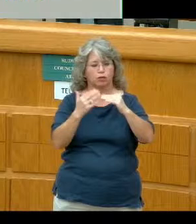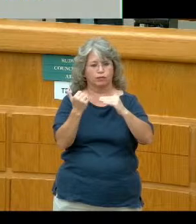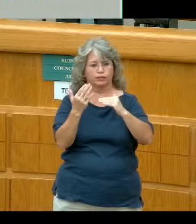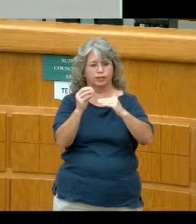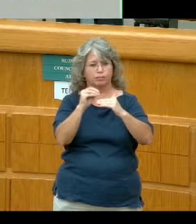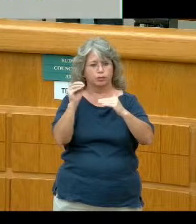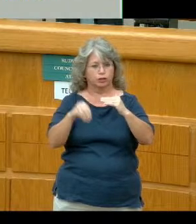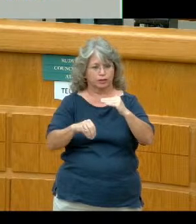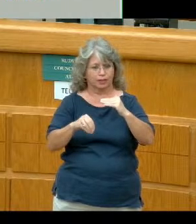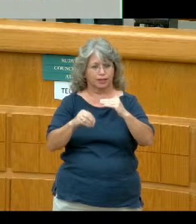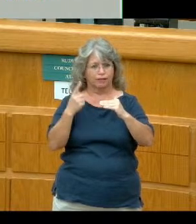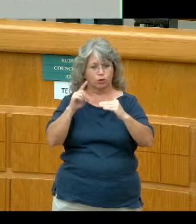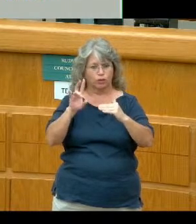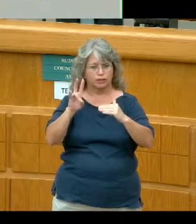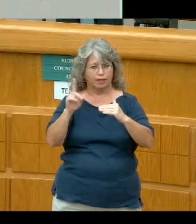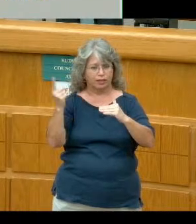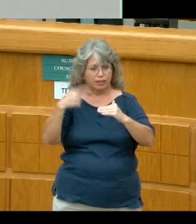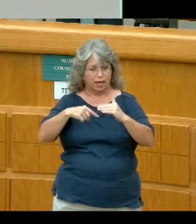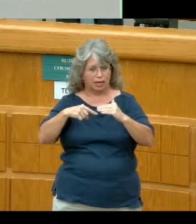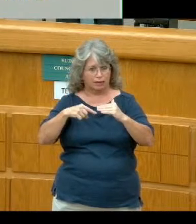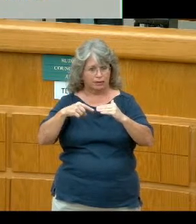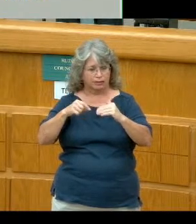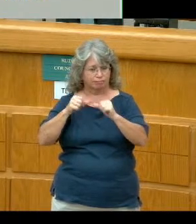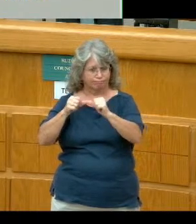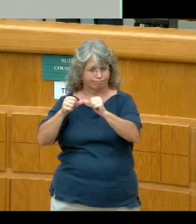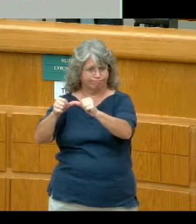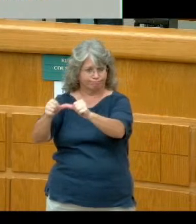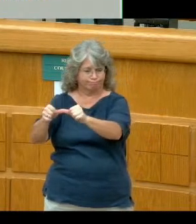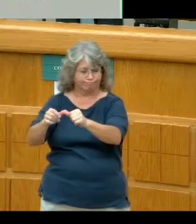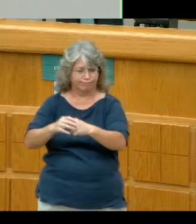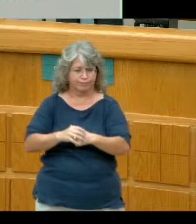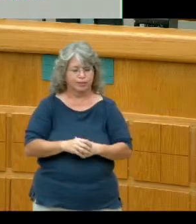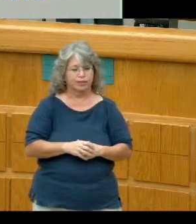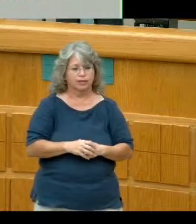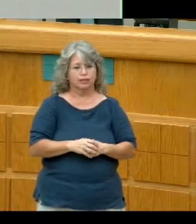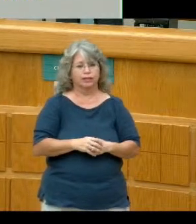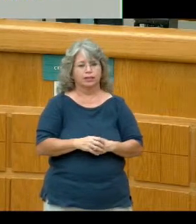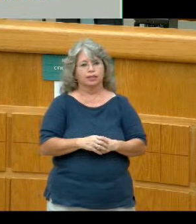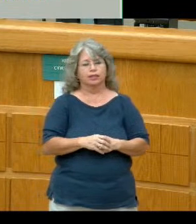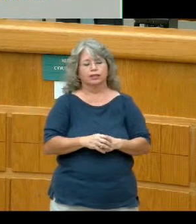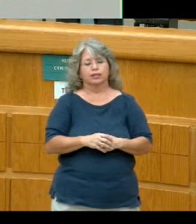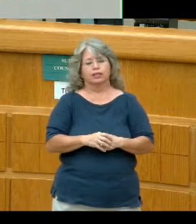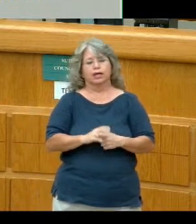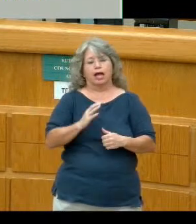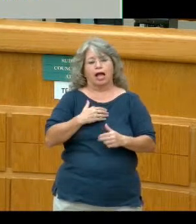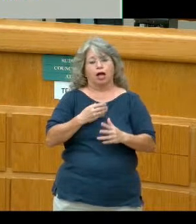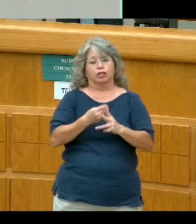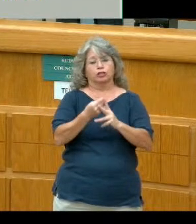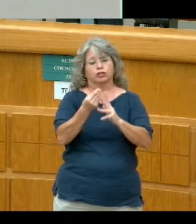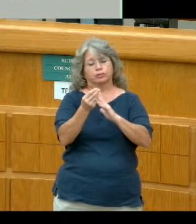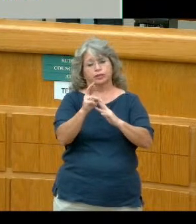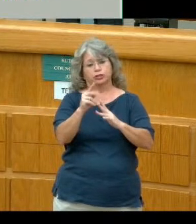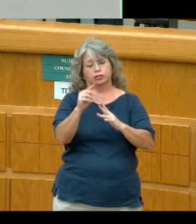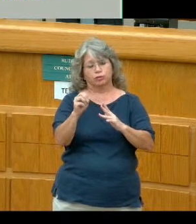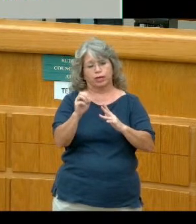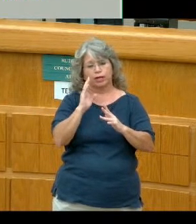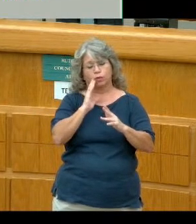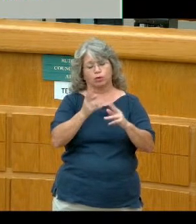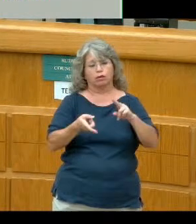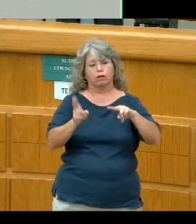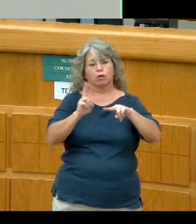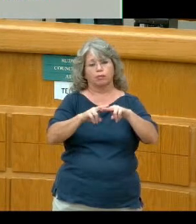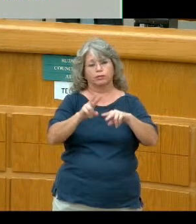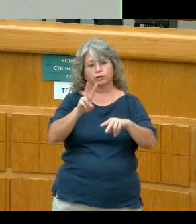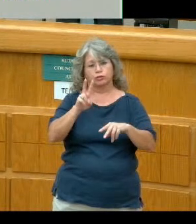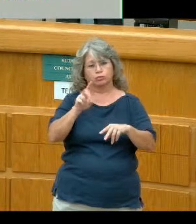a row. That's the rules that are in place right now in Texas. And then we would have the transmission rate increase to 2.0 again, and we get to